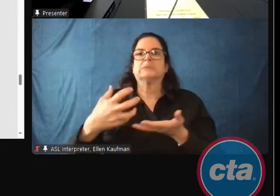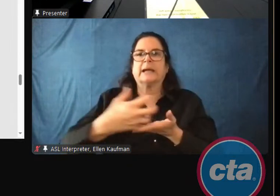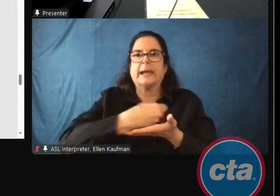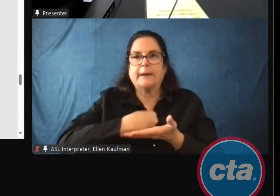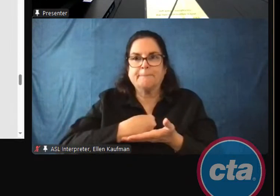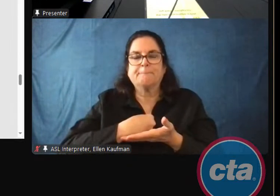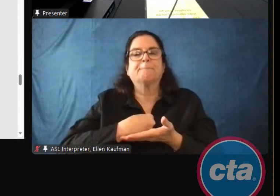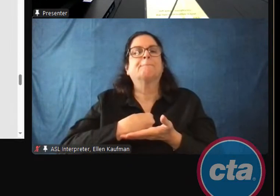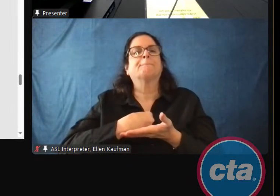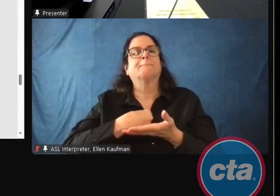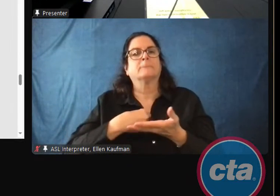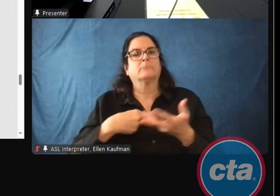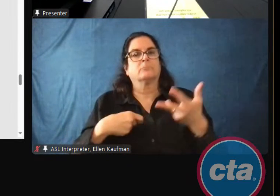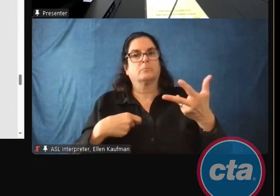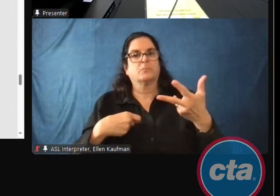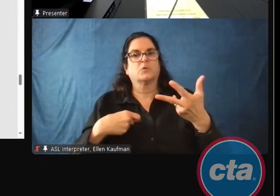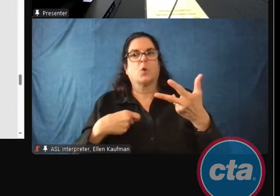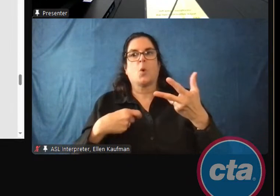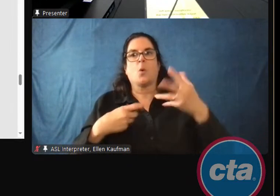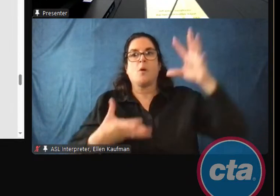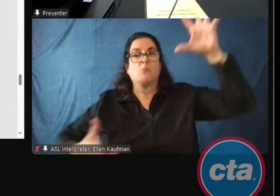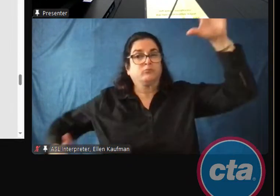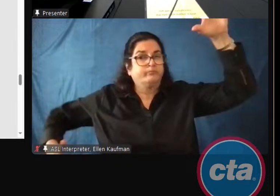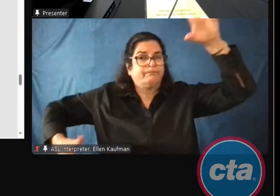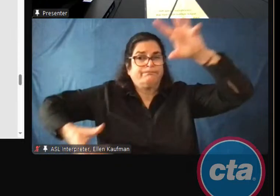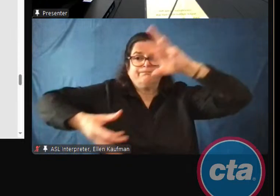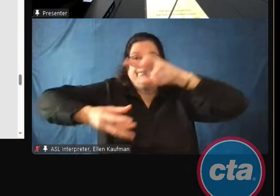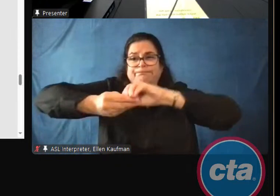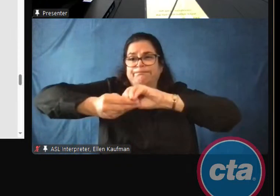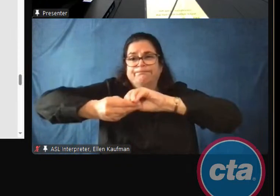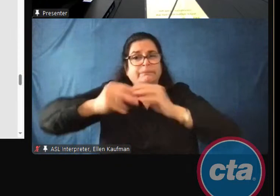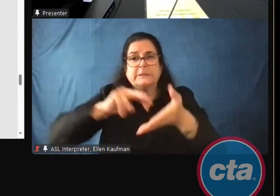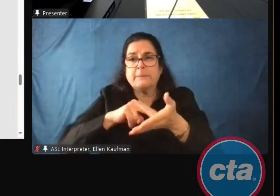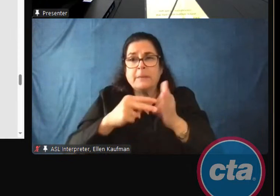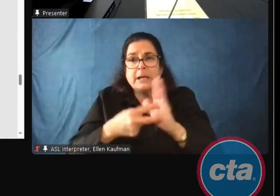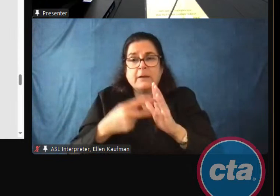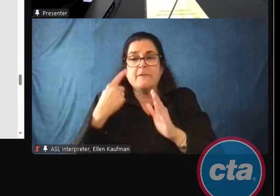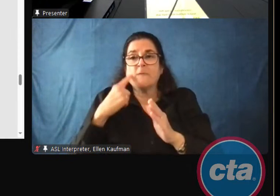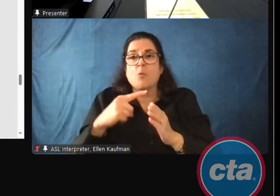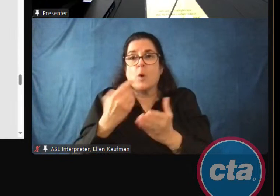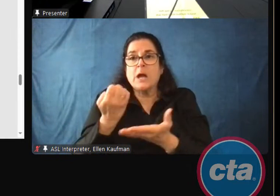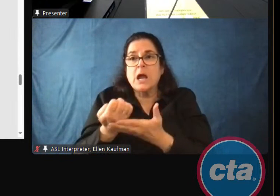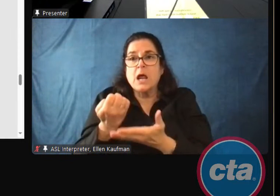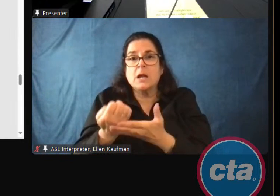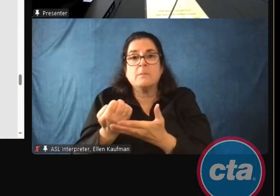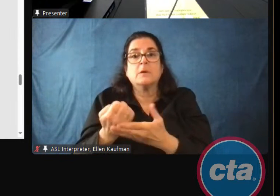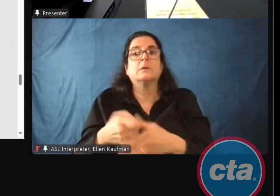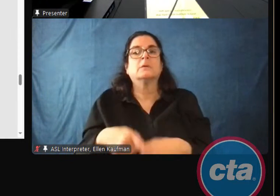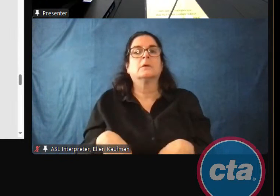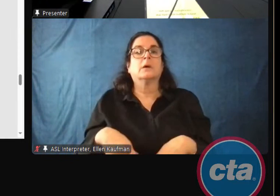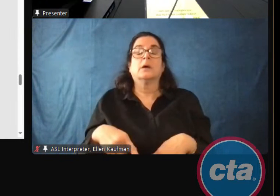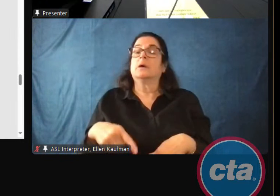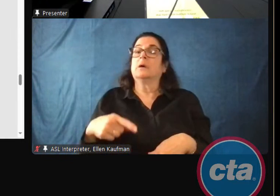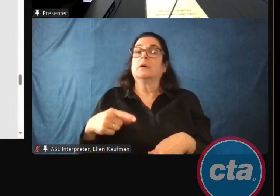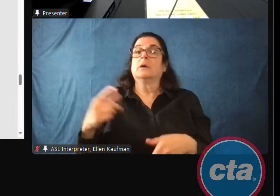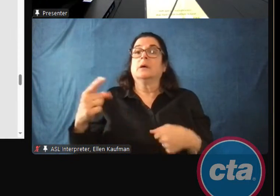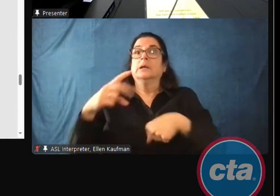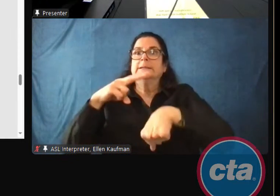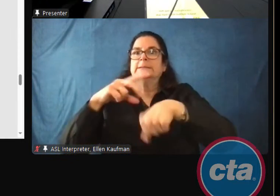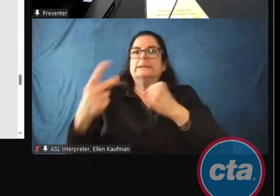So when we put all of this together, what does this mean from an economical point of view? The two main drivers here are travel time saving, which